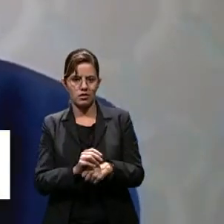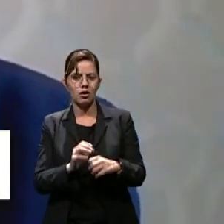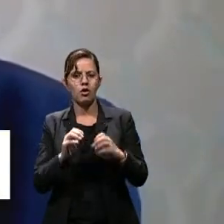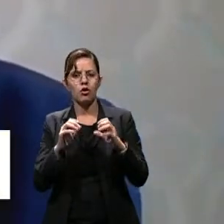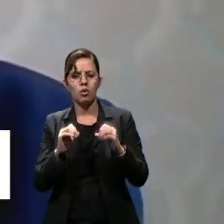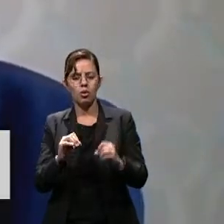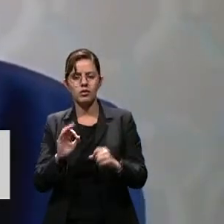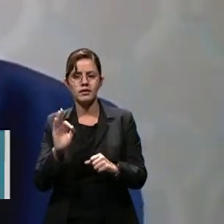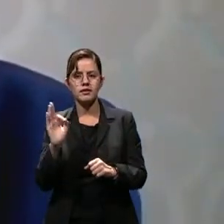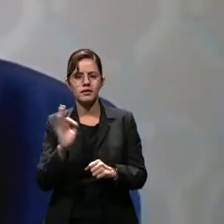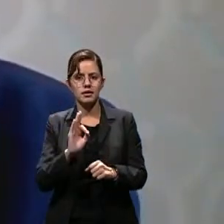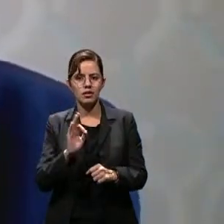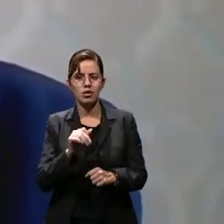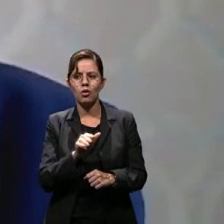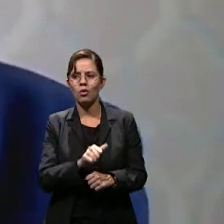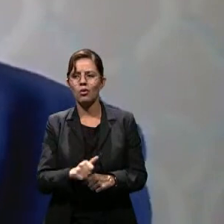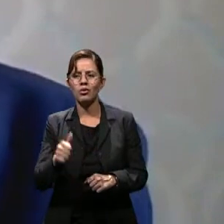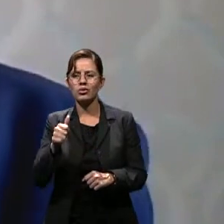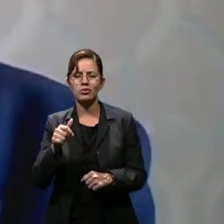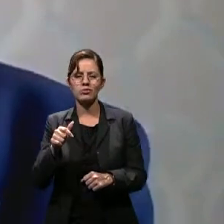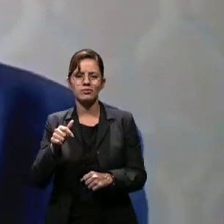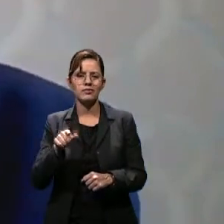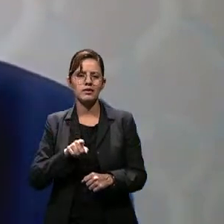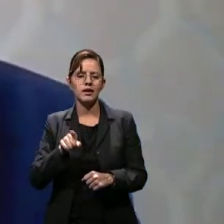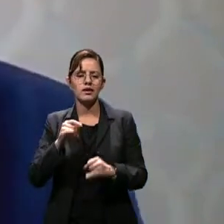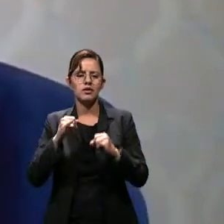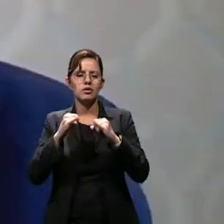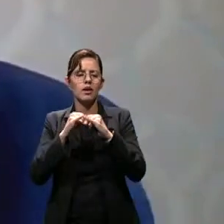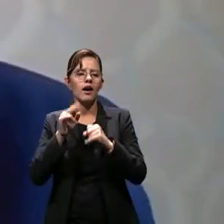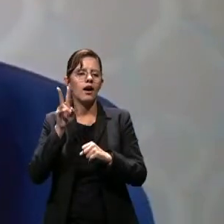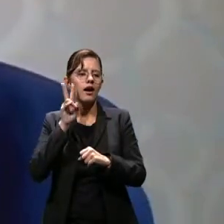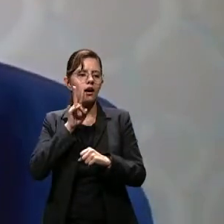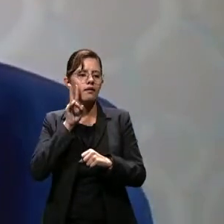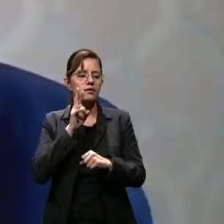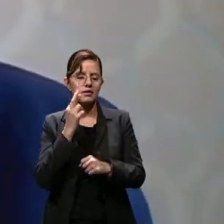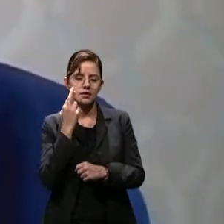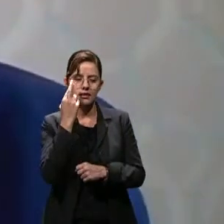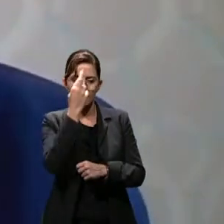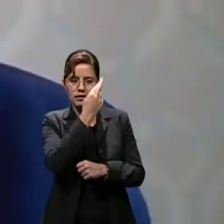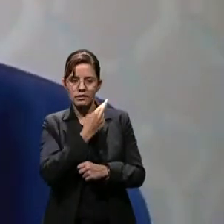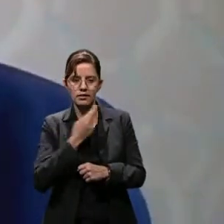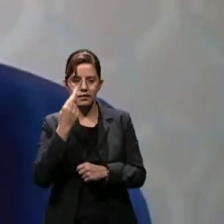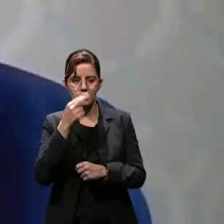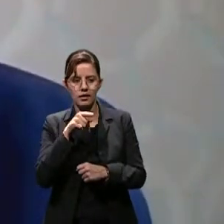the possibility of another actor being able to